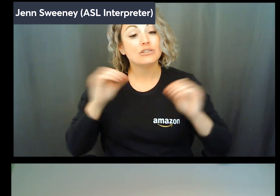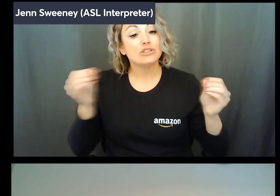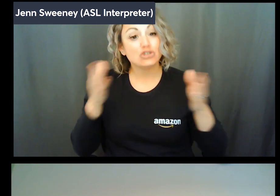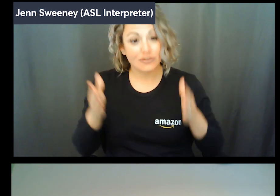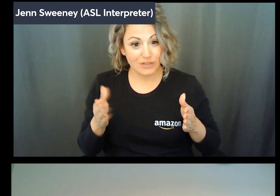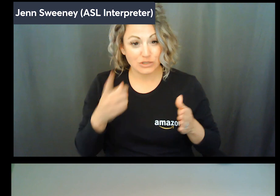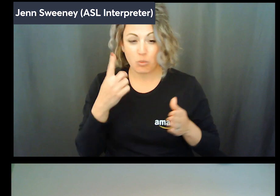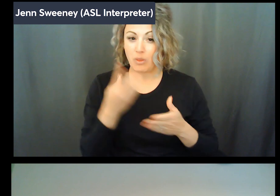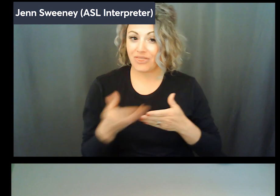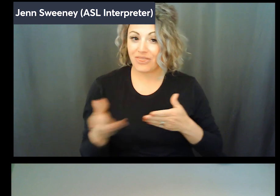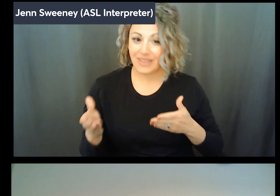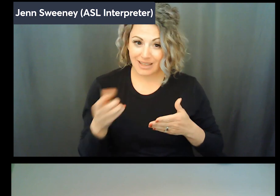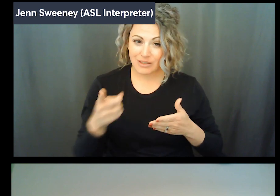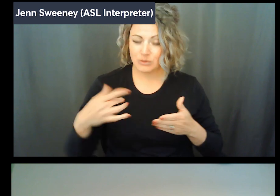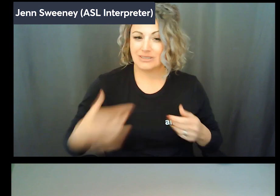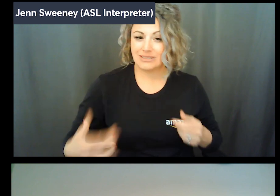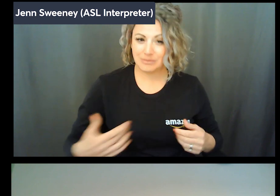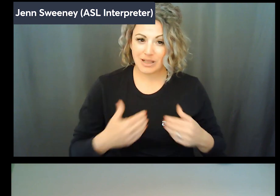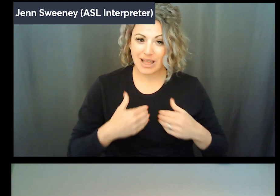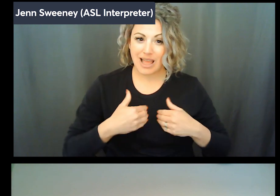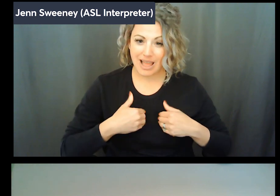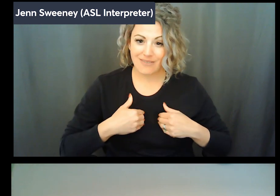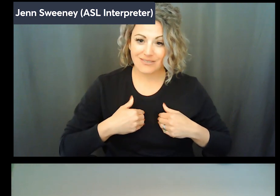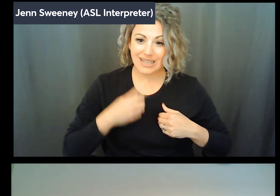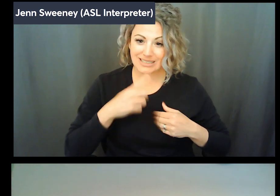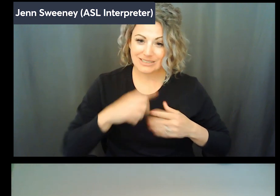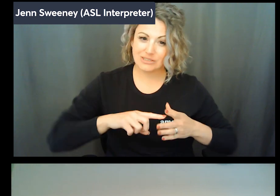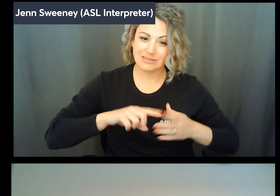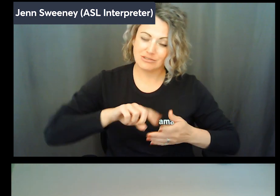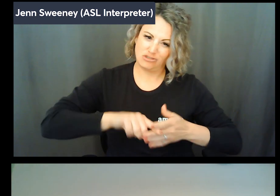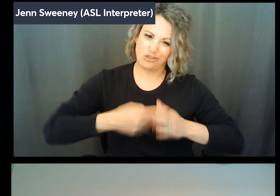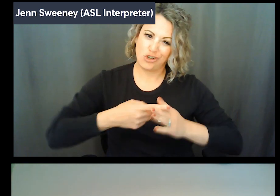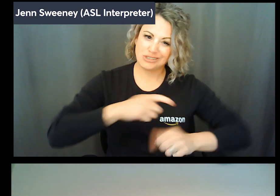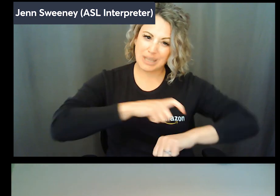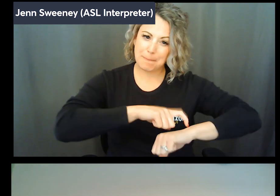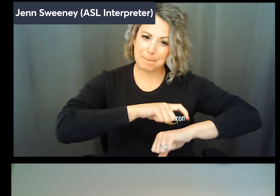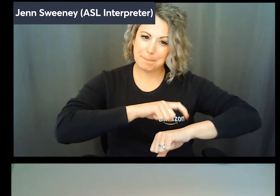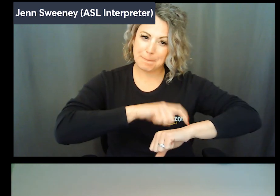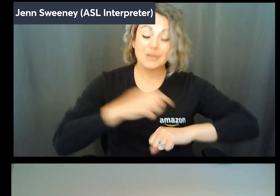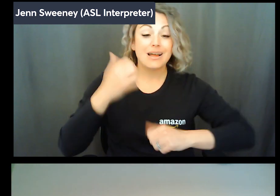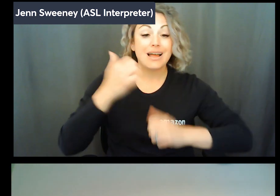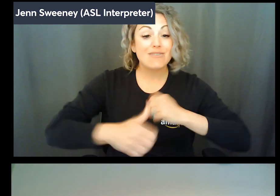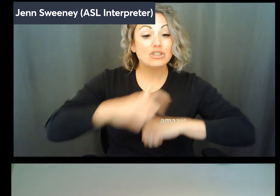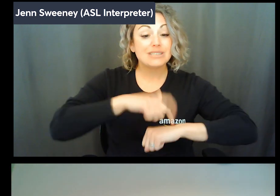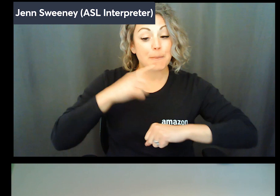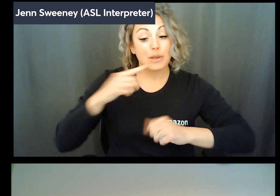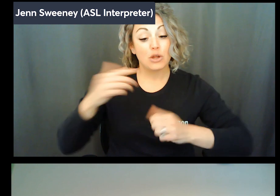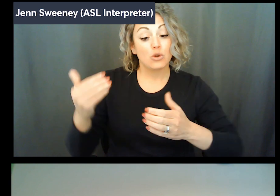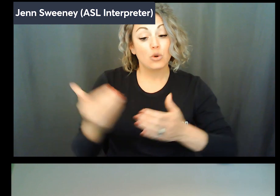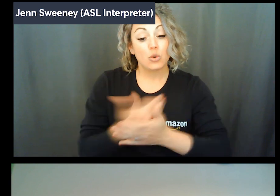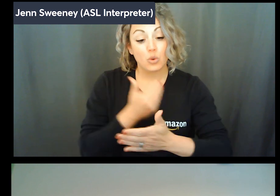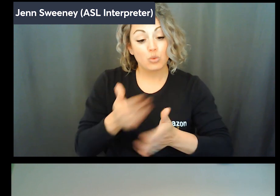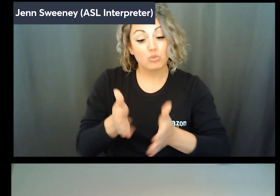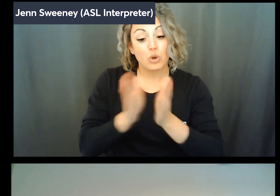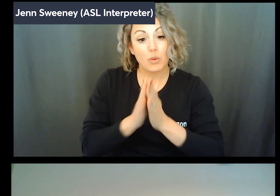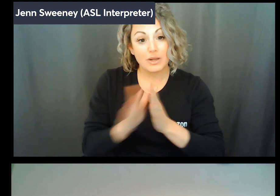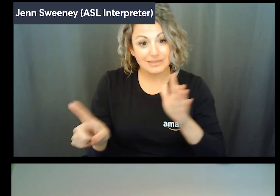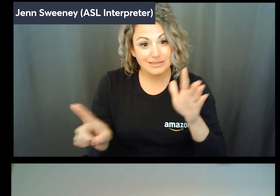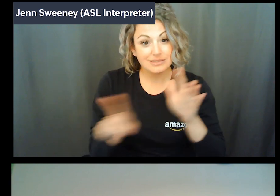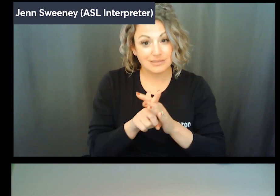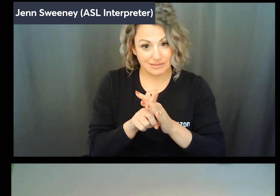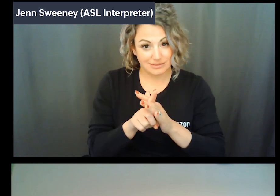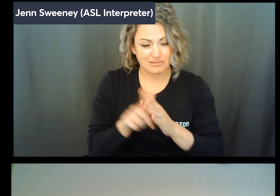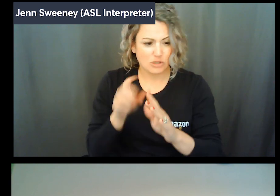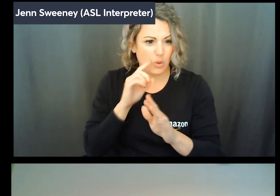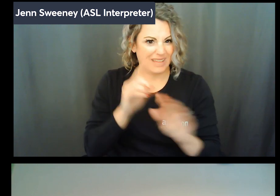one trade-off that you typically have is cold start time. So every time there is a new request after a certain period of